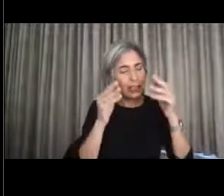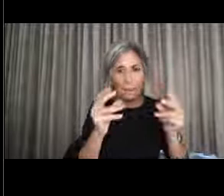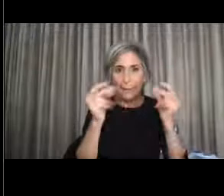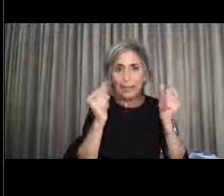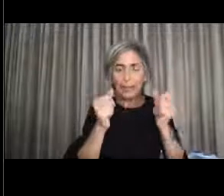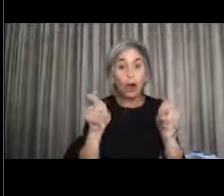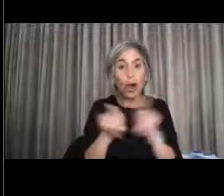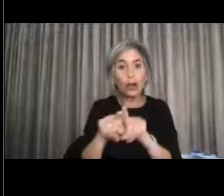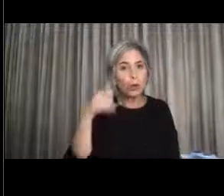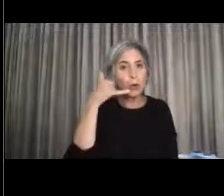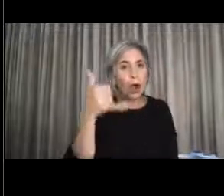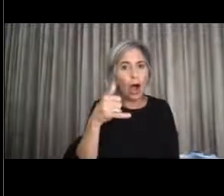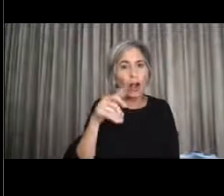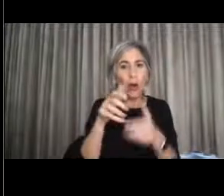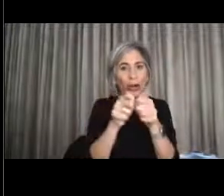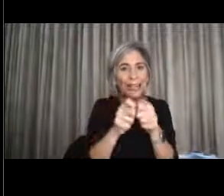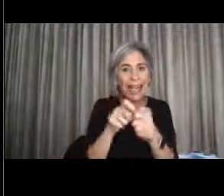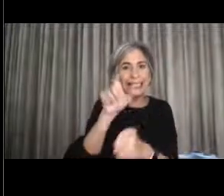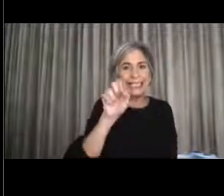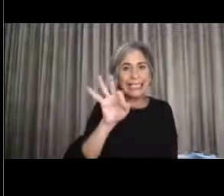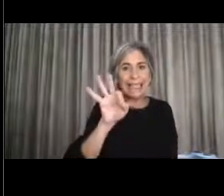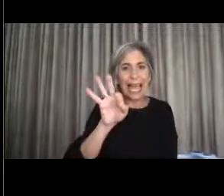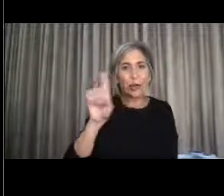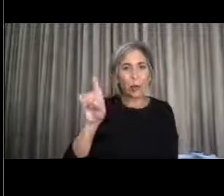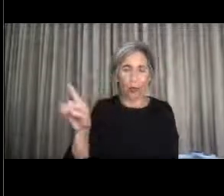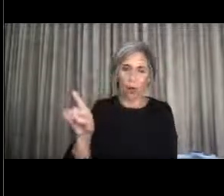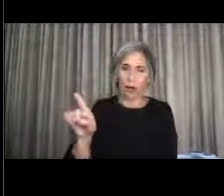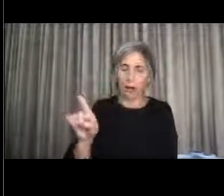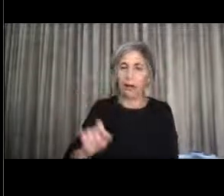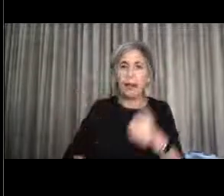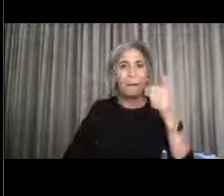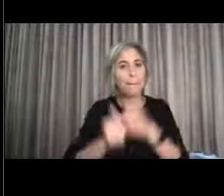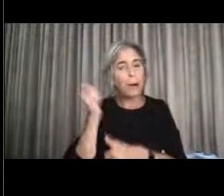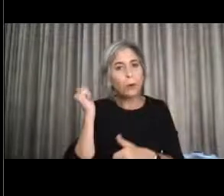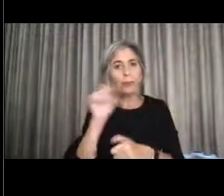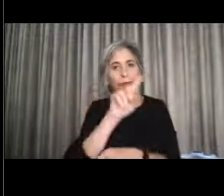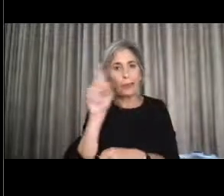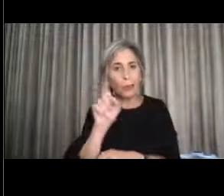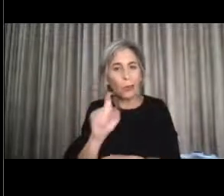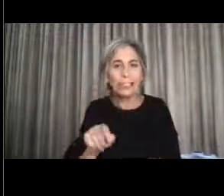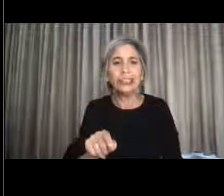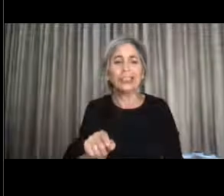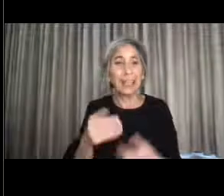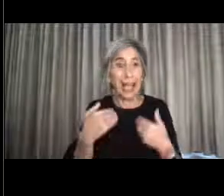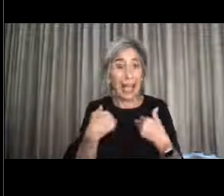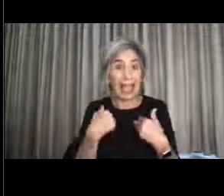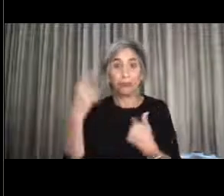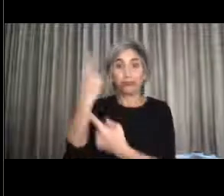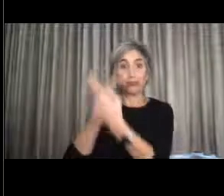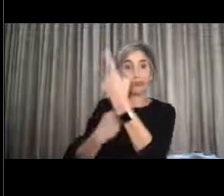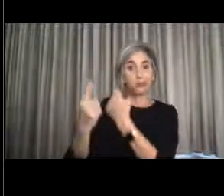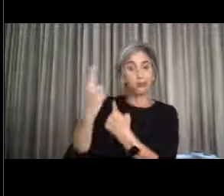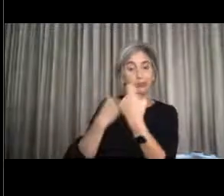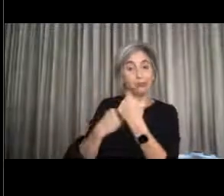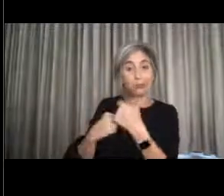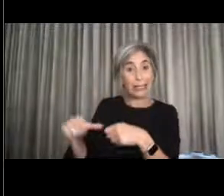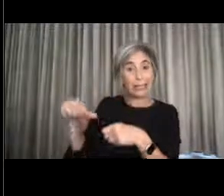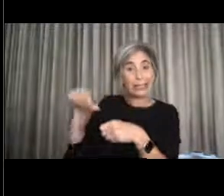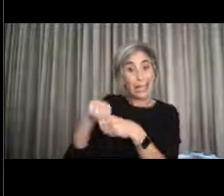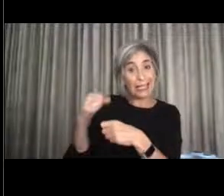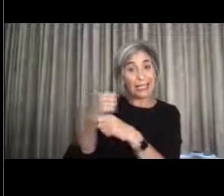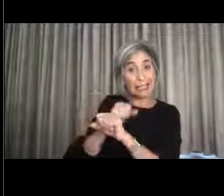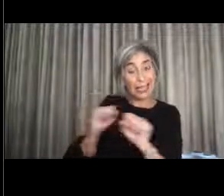911. So one of the most questions I get asked is gasoline safety